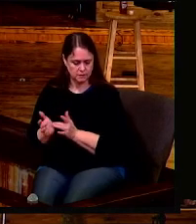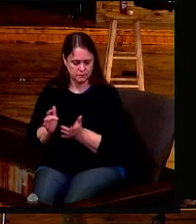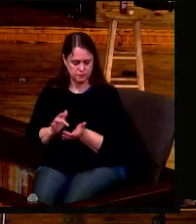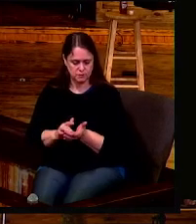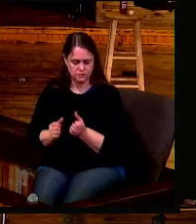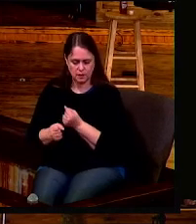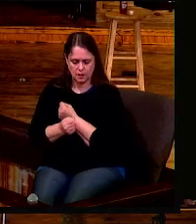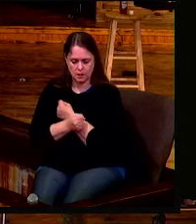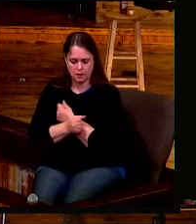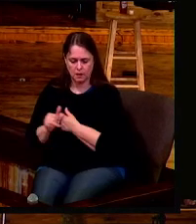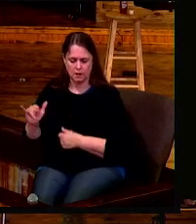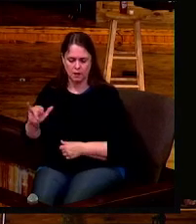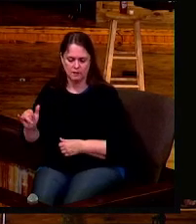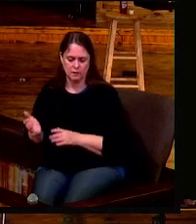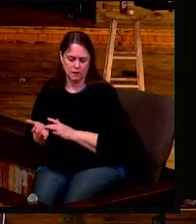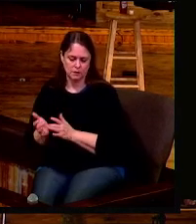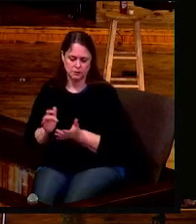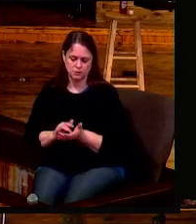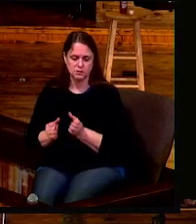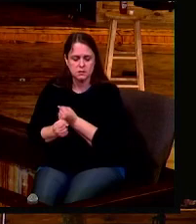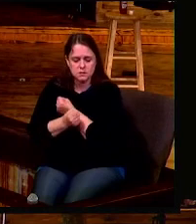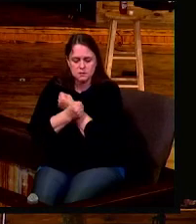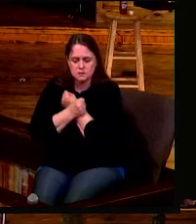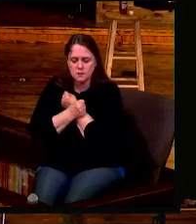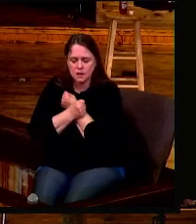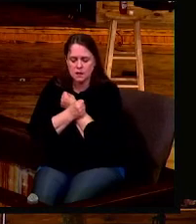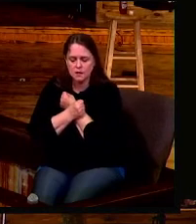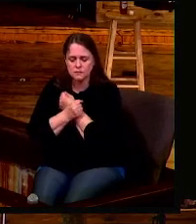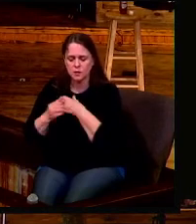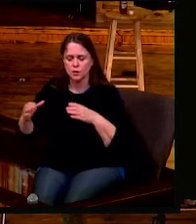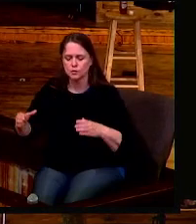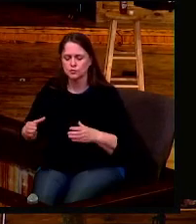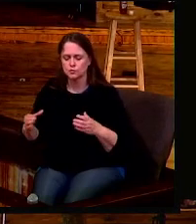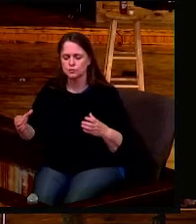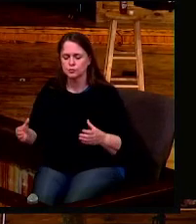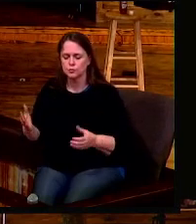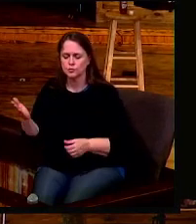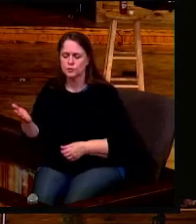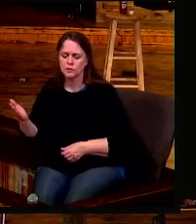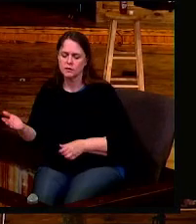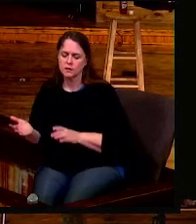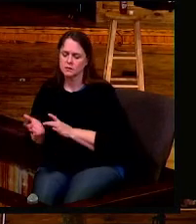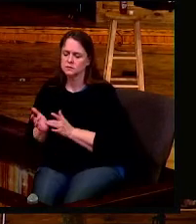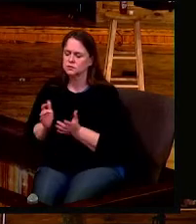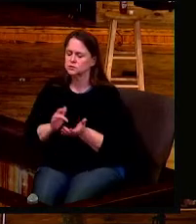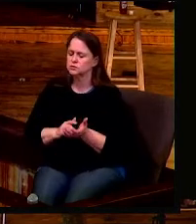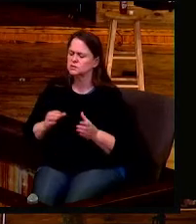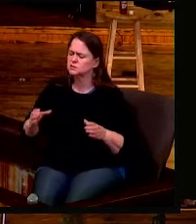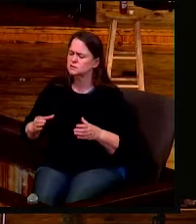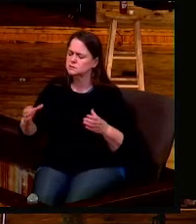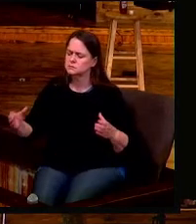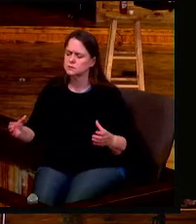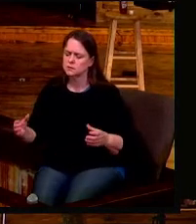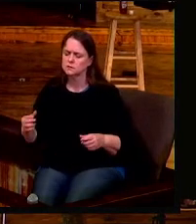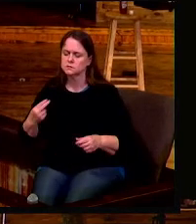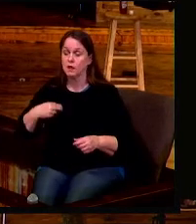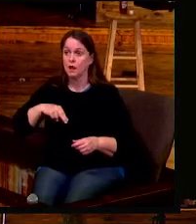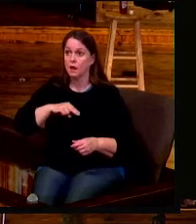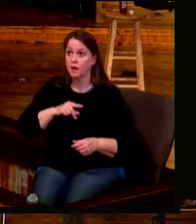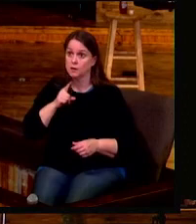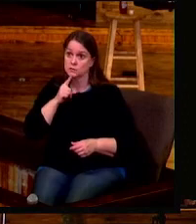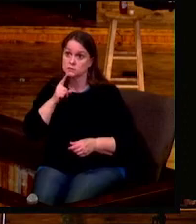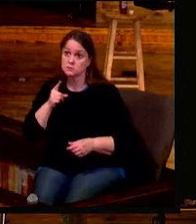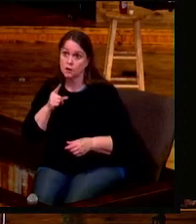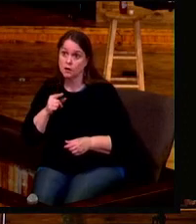Love like he loves. If we do the things he does, then our talk will reflect that.